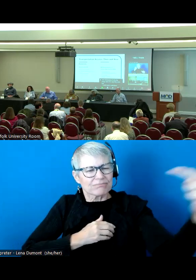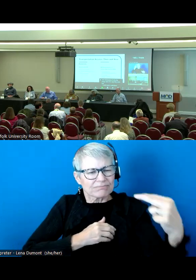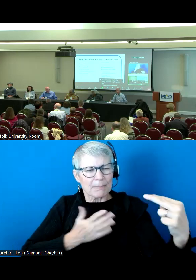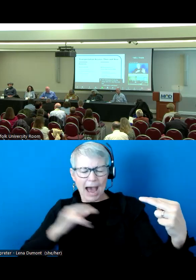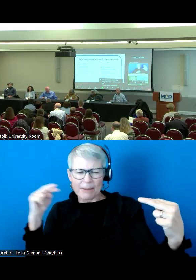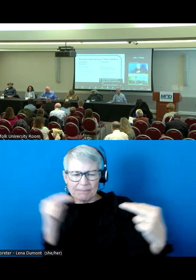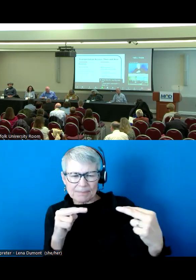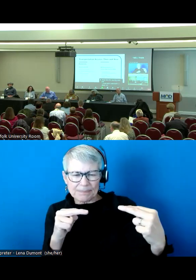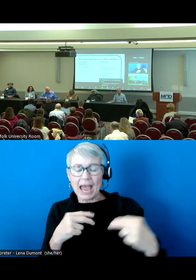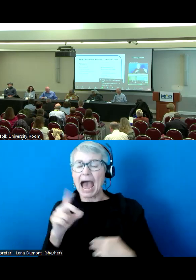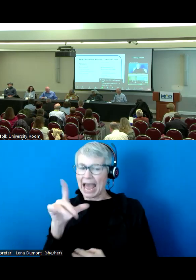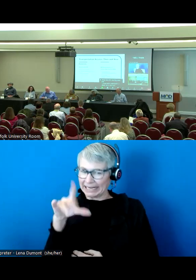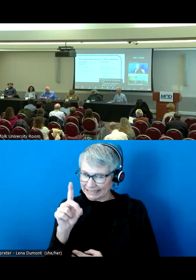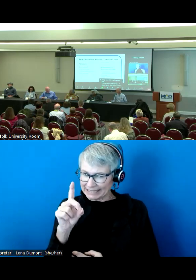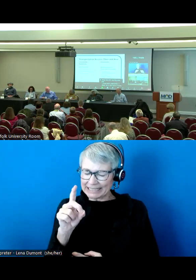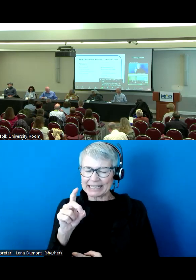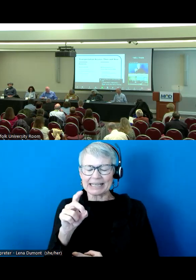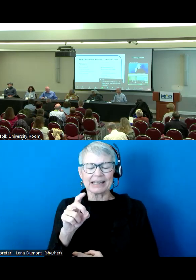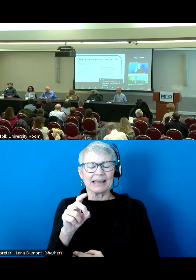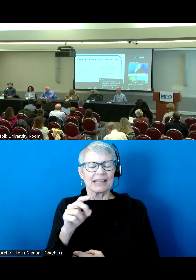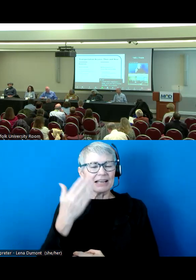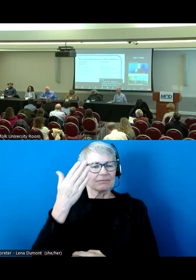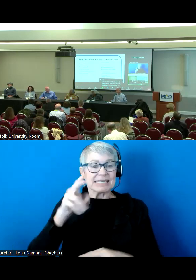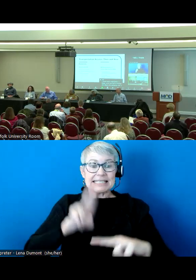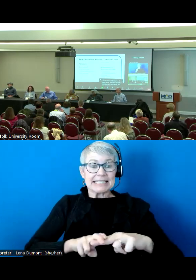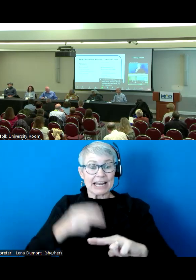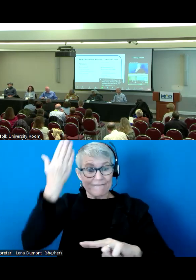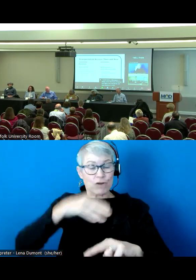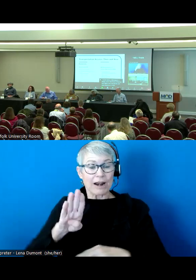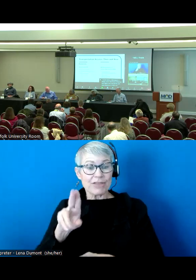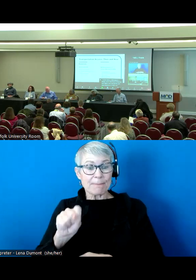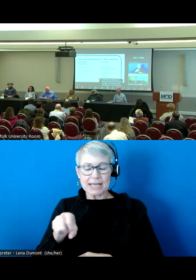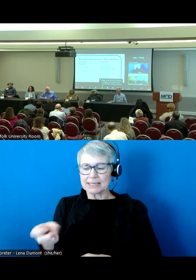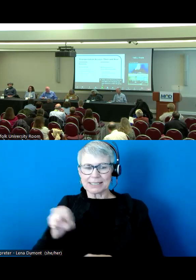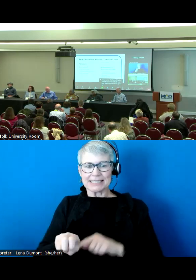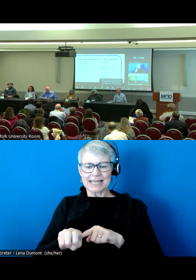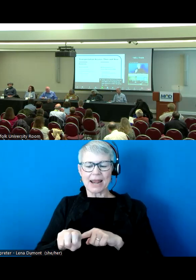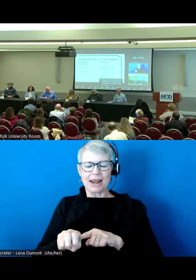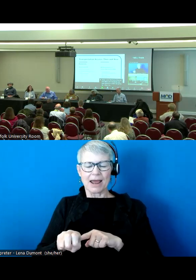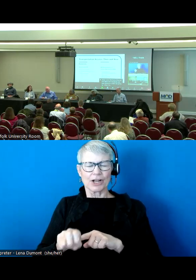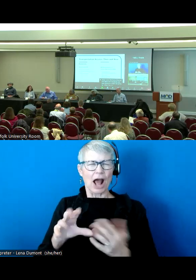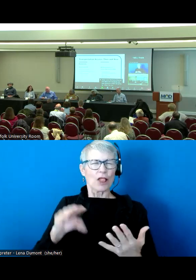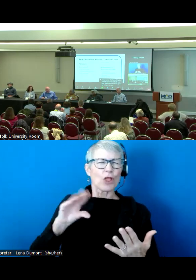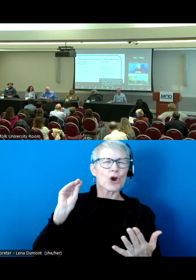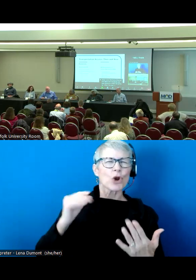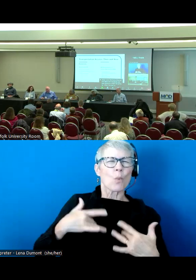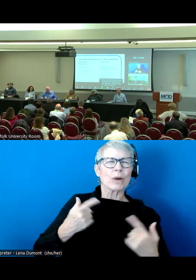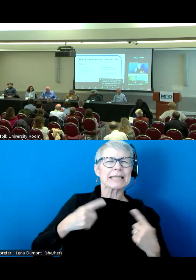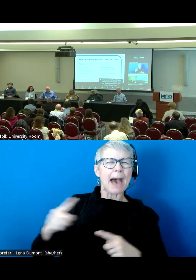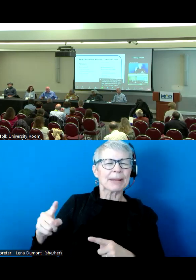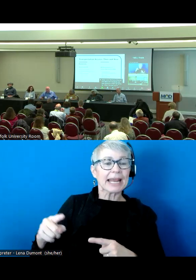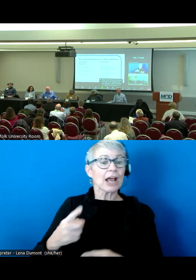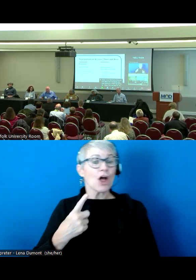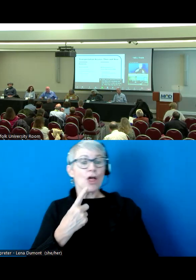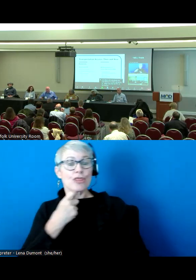talked with everybody and paid attention to what's going on. When they have bad PAs on the red line, I'd always ride in the first car, let the